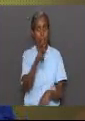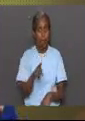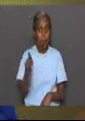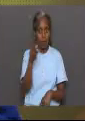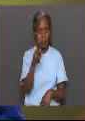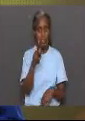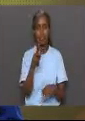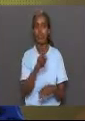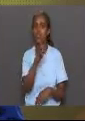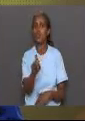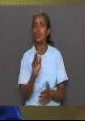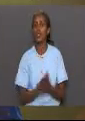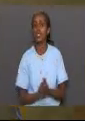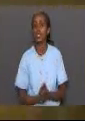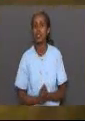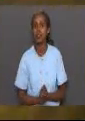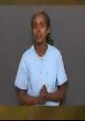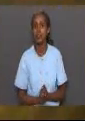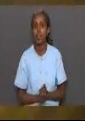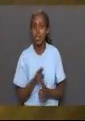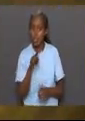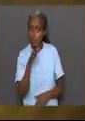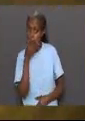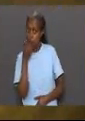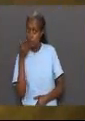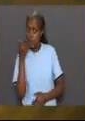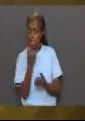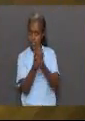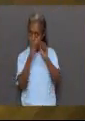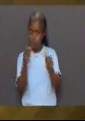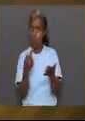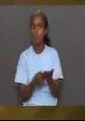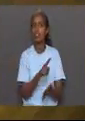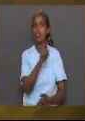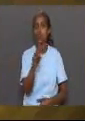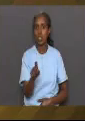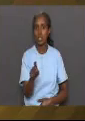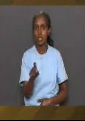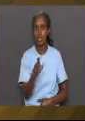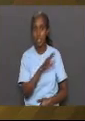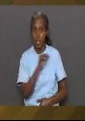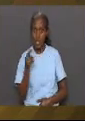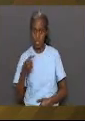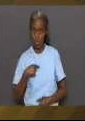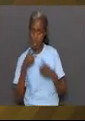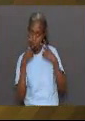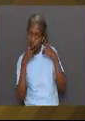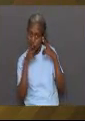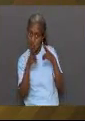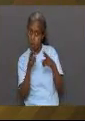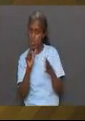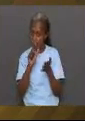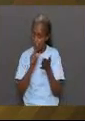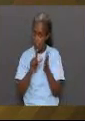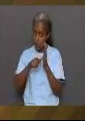parameters of the question. Do your best to solve these questions, and I will see you in